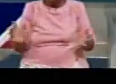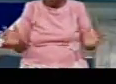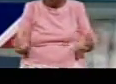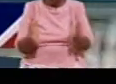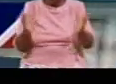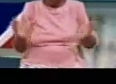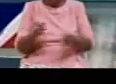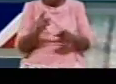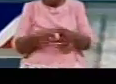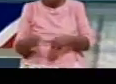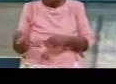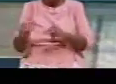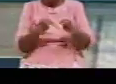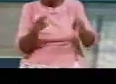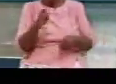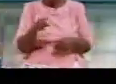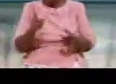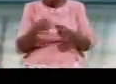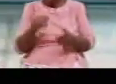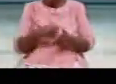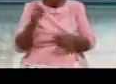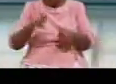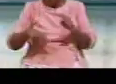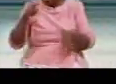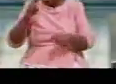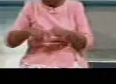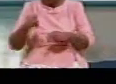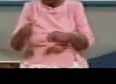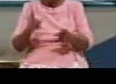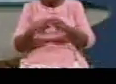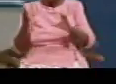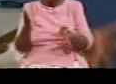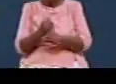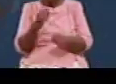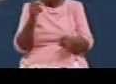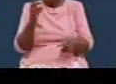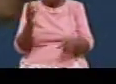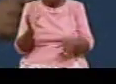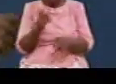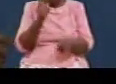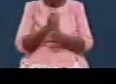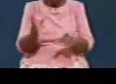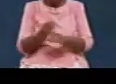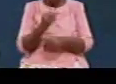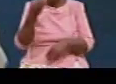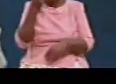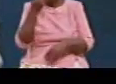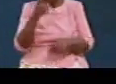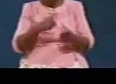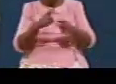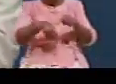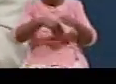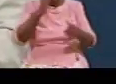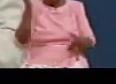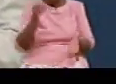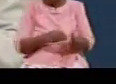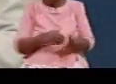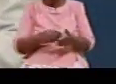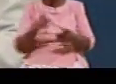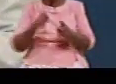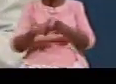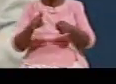and you could not sit down. You just take your food and take your meal, and then you are out again to go